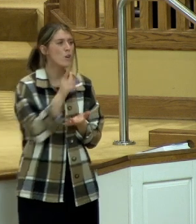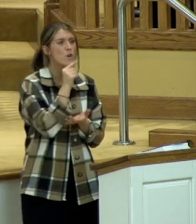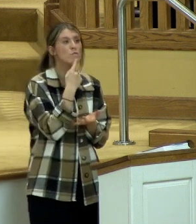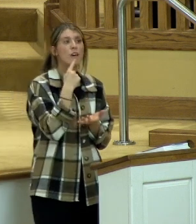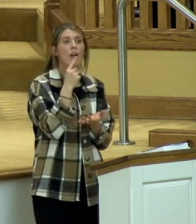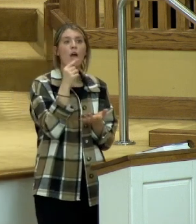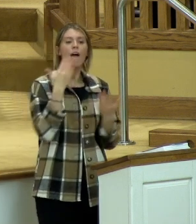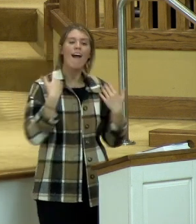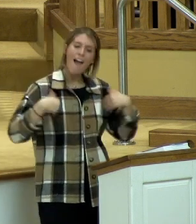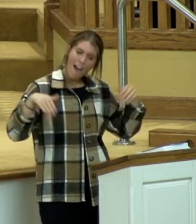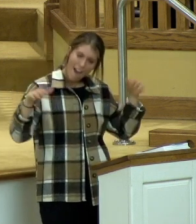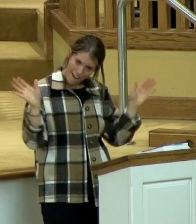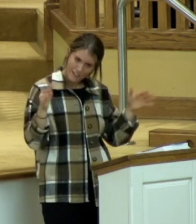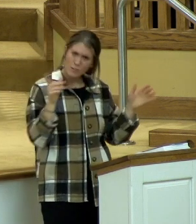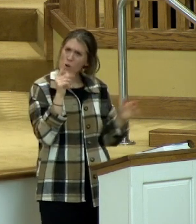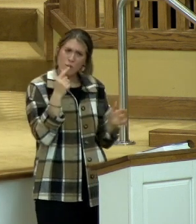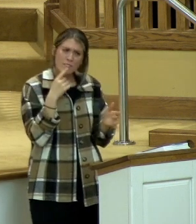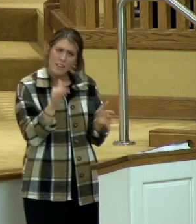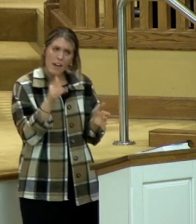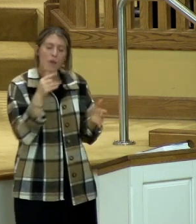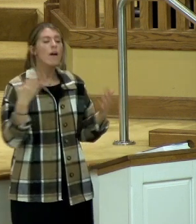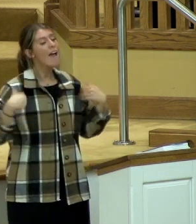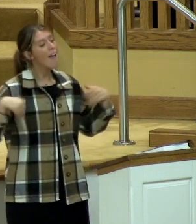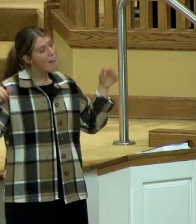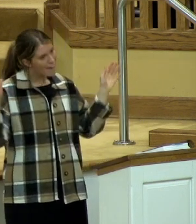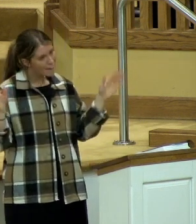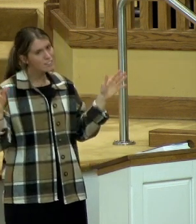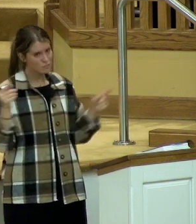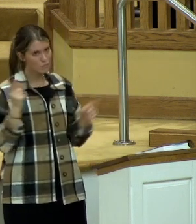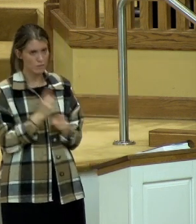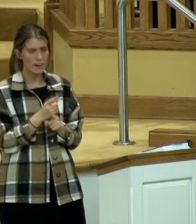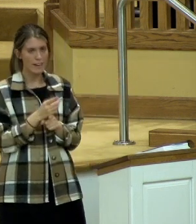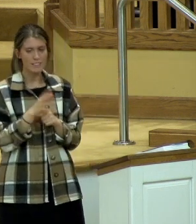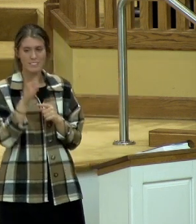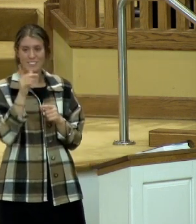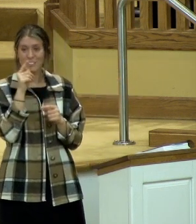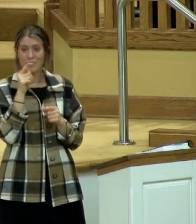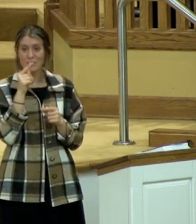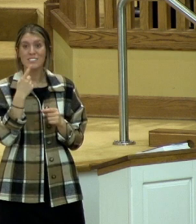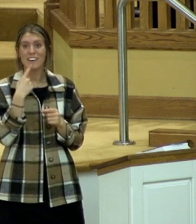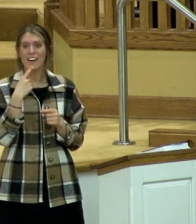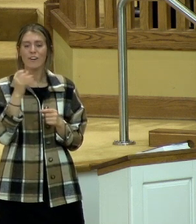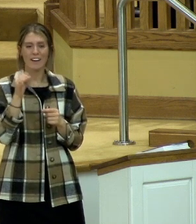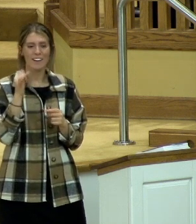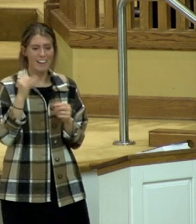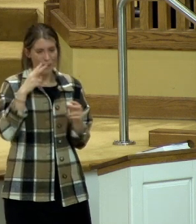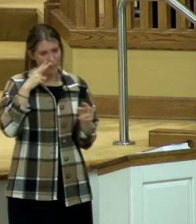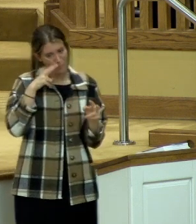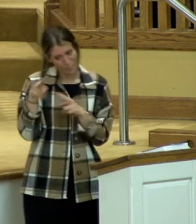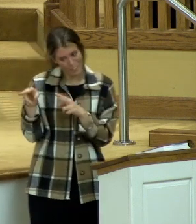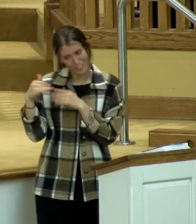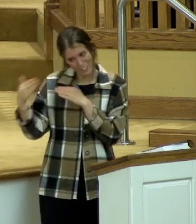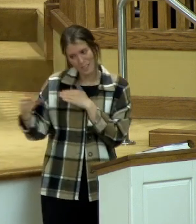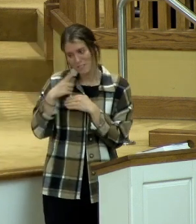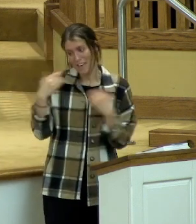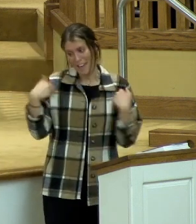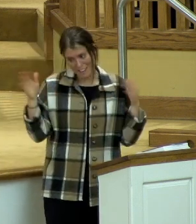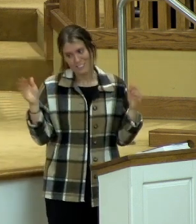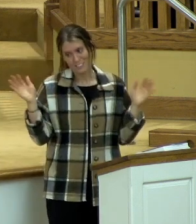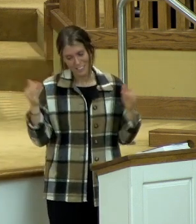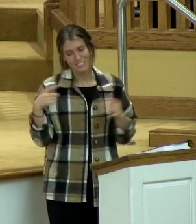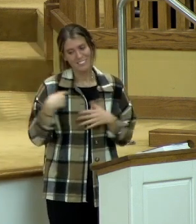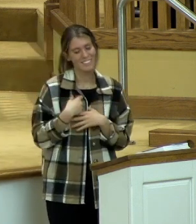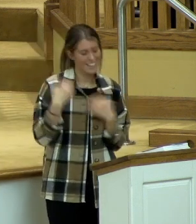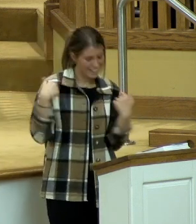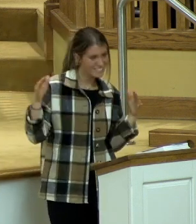it? Who said it? Who said it? Who professed it? All right, look at your neighbor and say, you got it, angel. Got it, angel. Look at it. Oh, you got